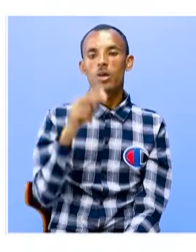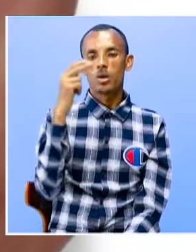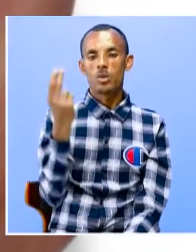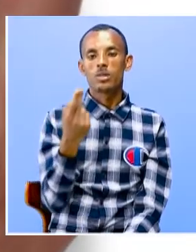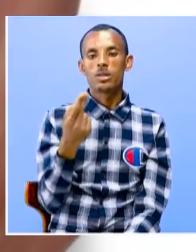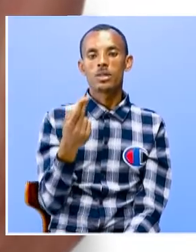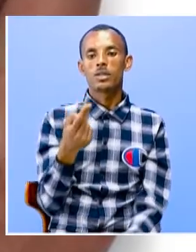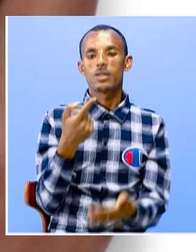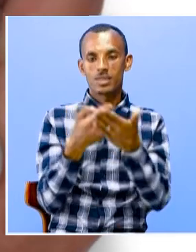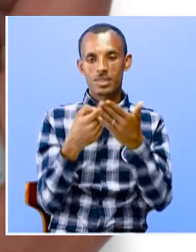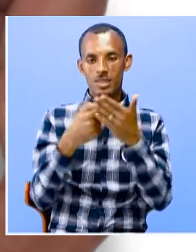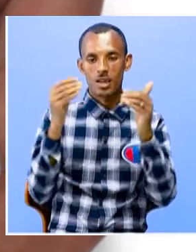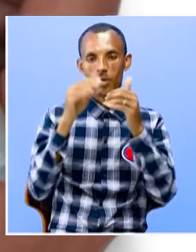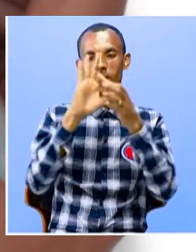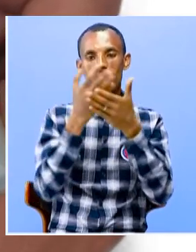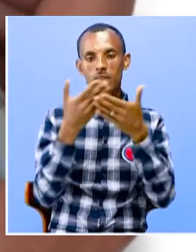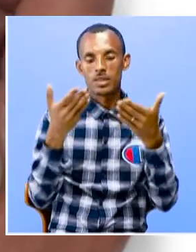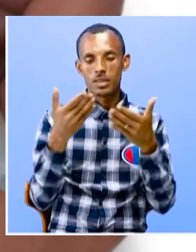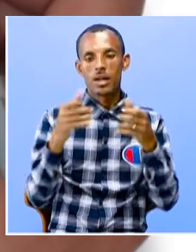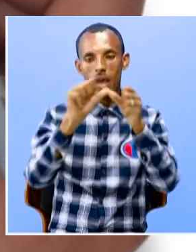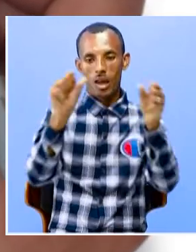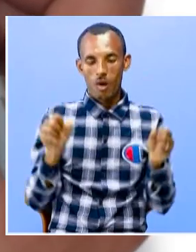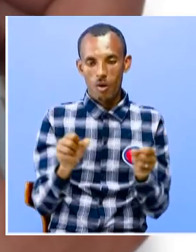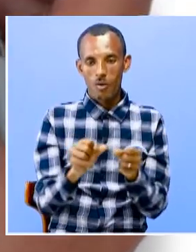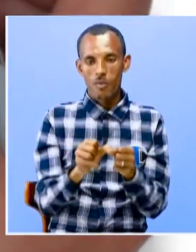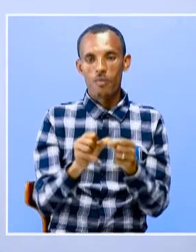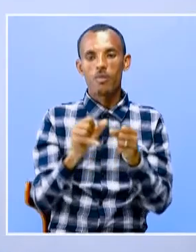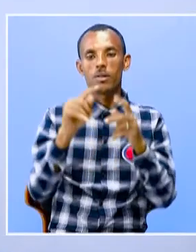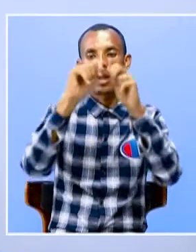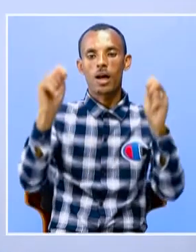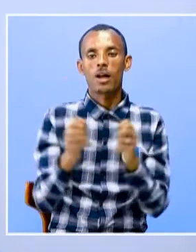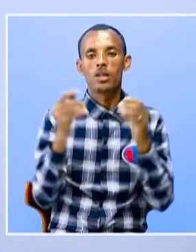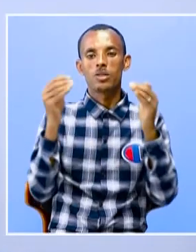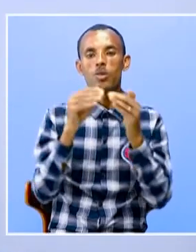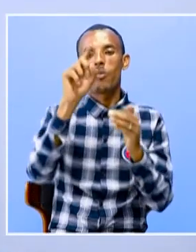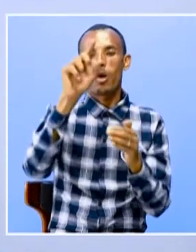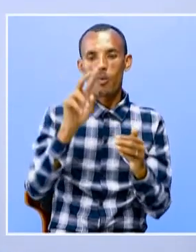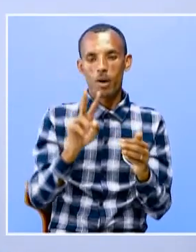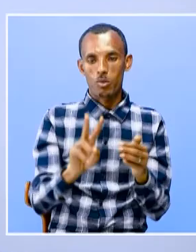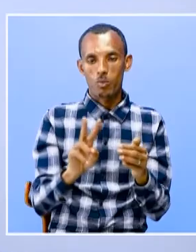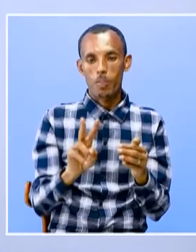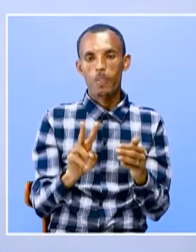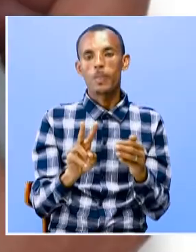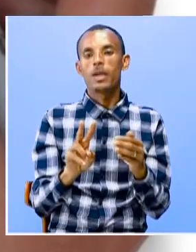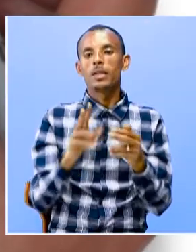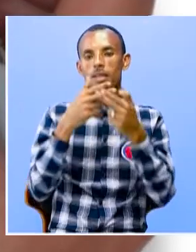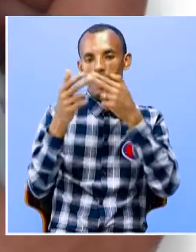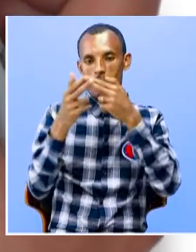this equation, area of triangle will be, it is half times this base AC